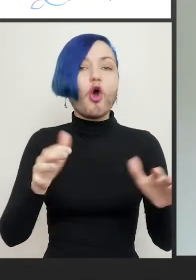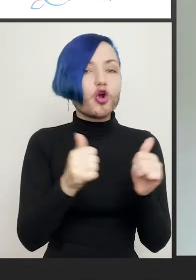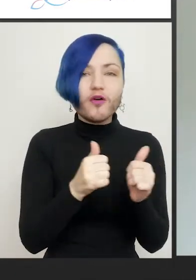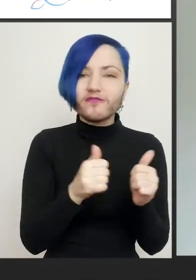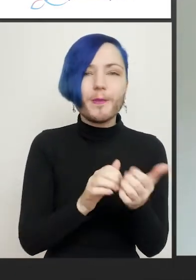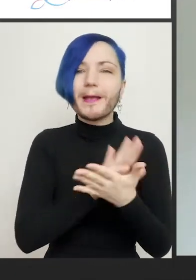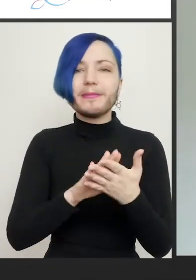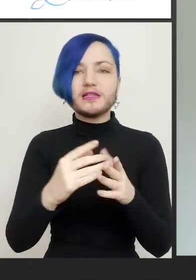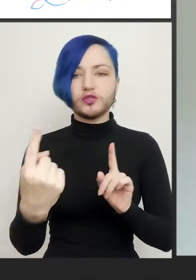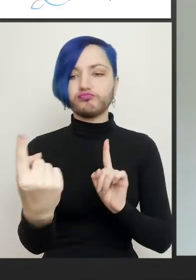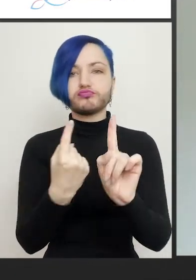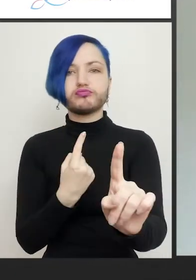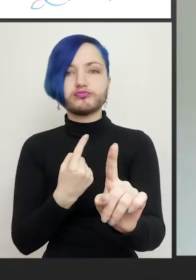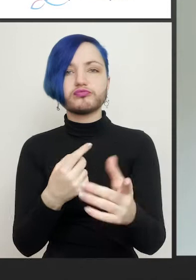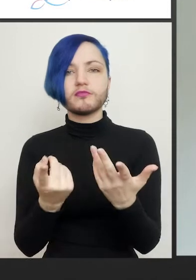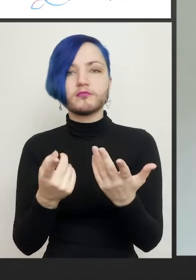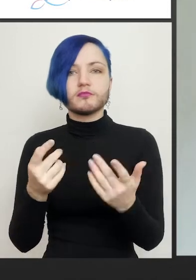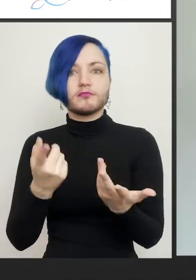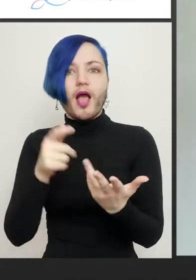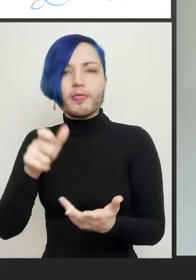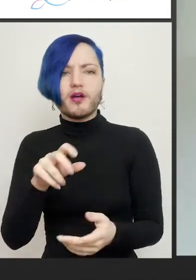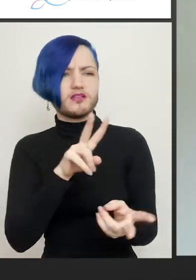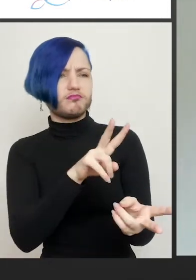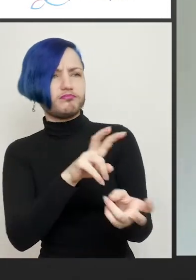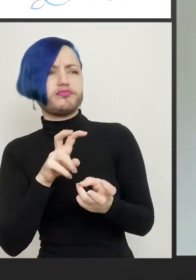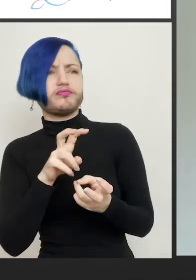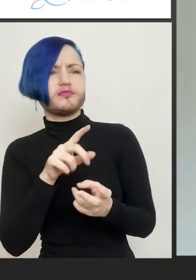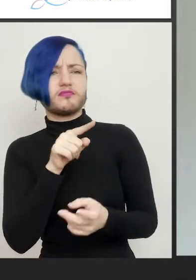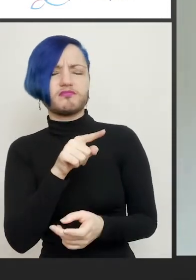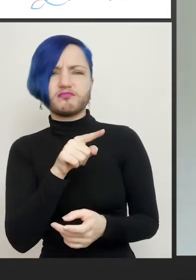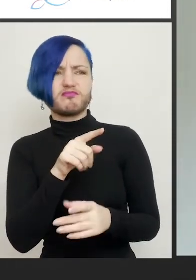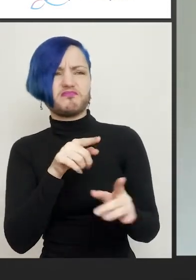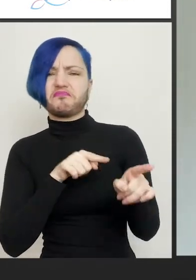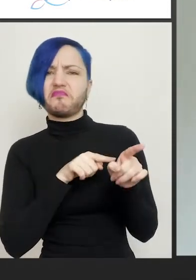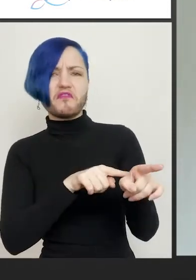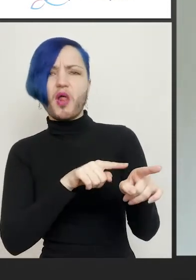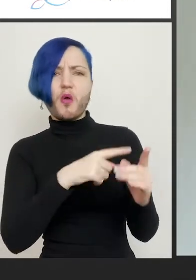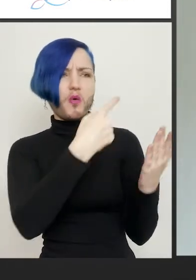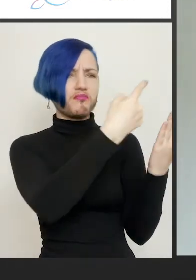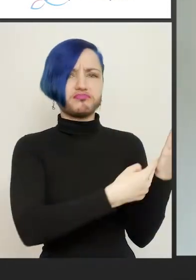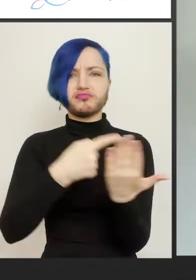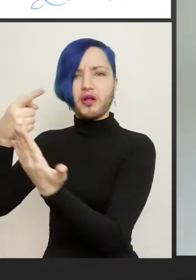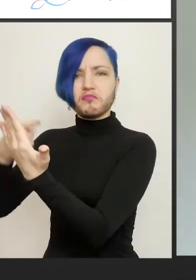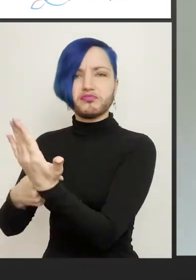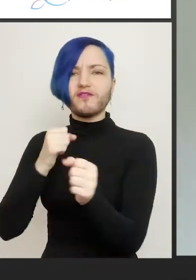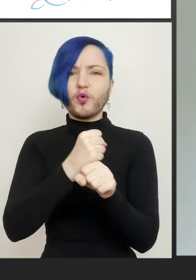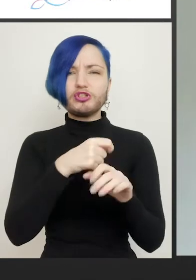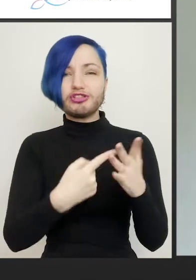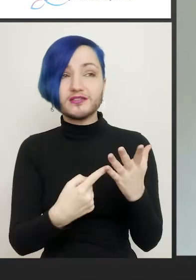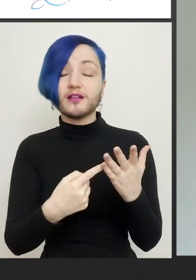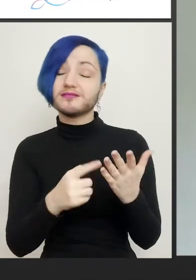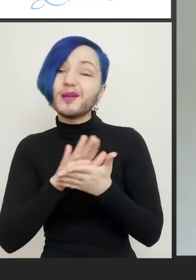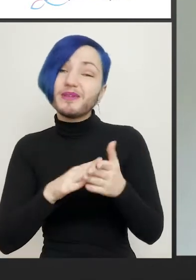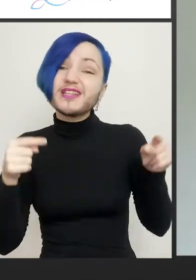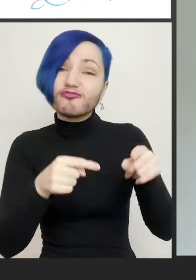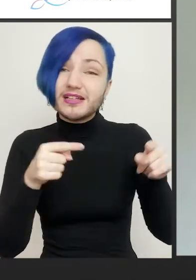don't look like how people's idea of gender is, that will get you harassment, whether you're a trans person, whether you're a gay person, you know,